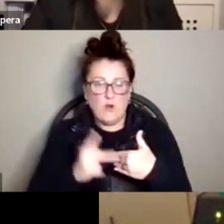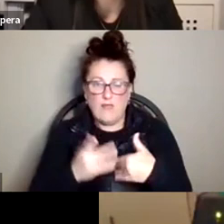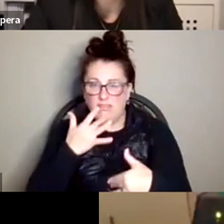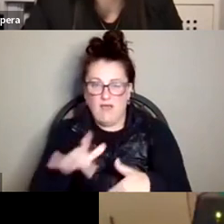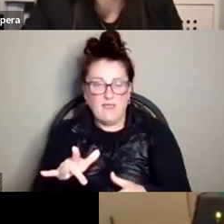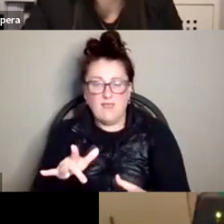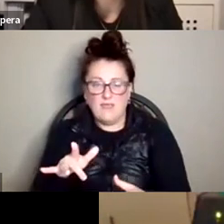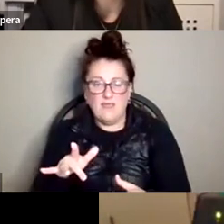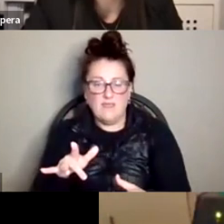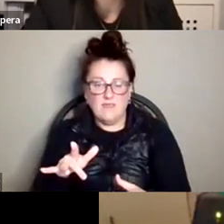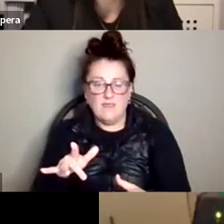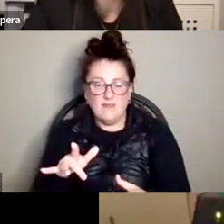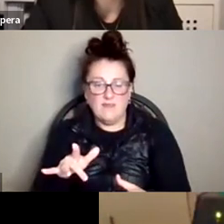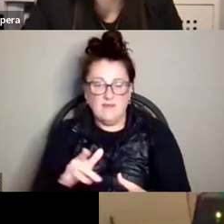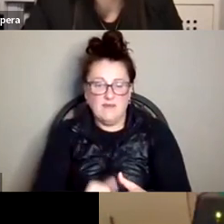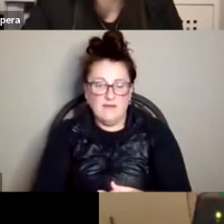school. And